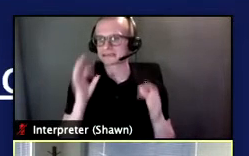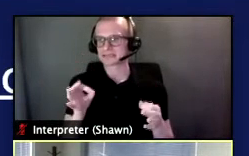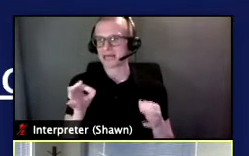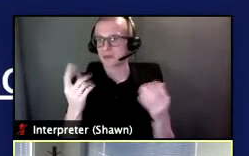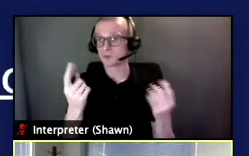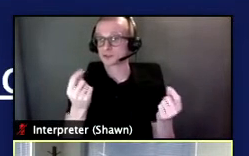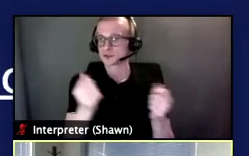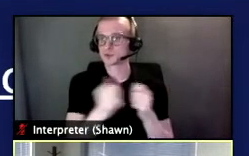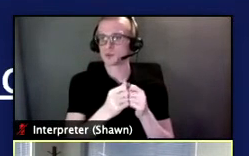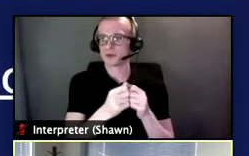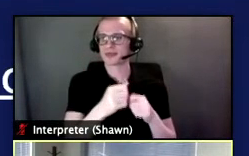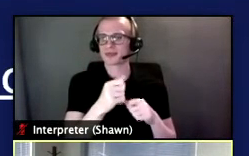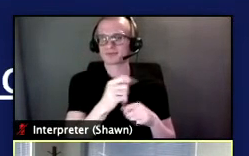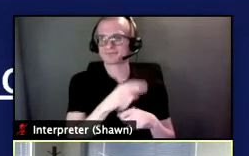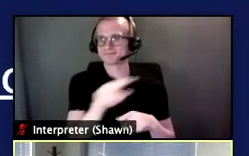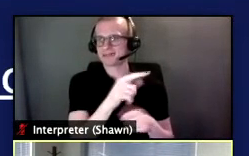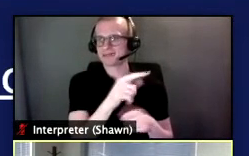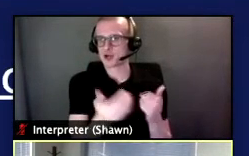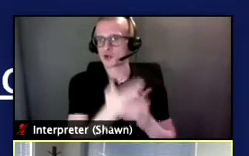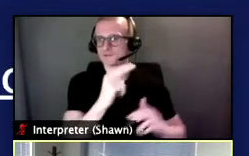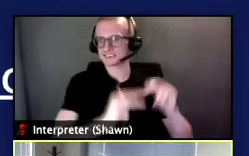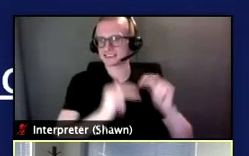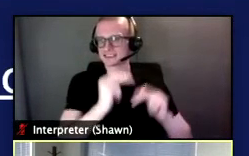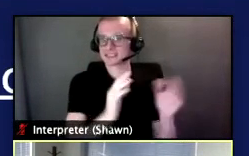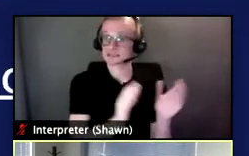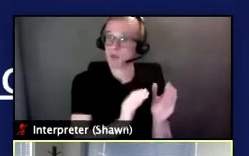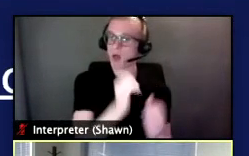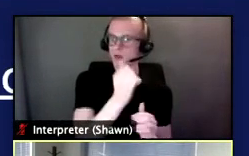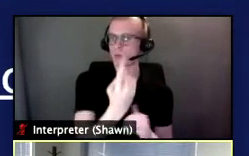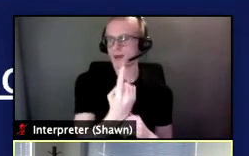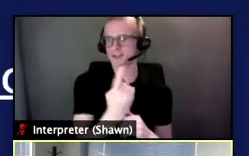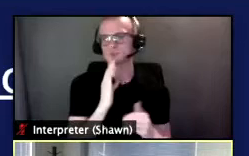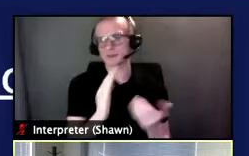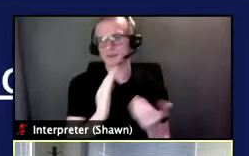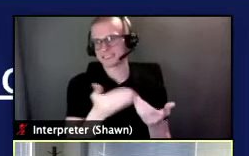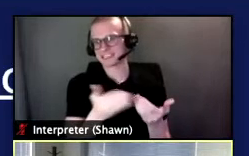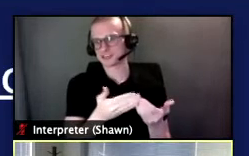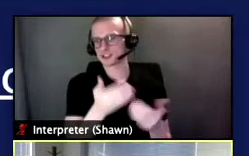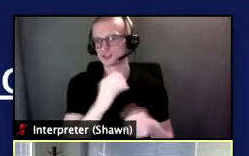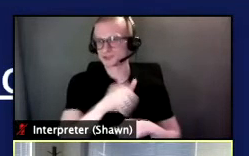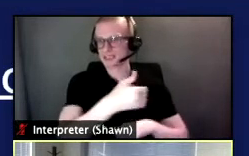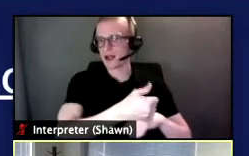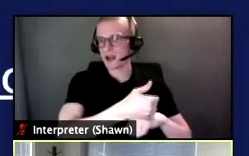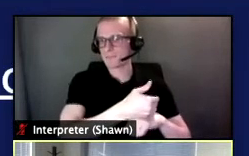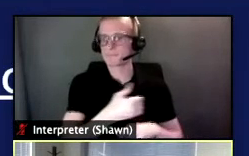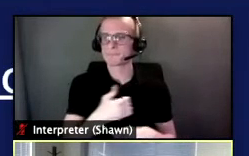get those stood up, and we can cut that down a little bit.